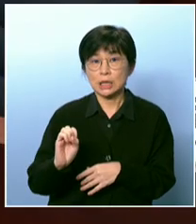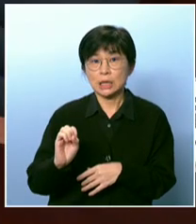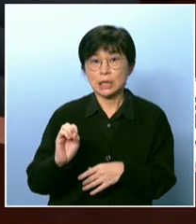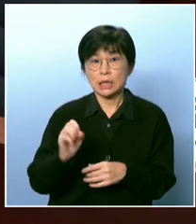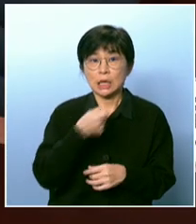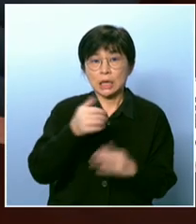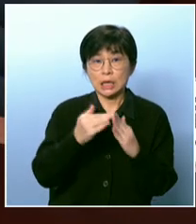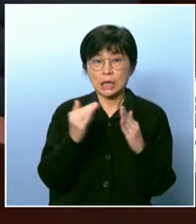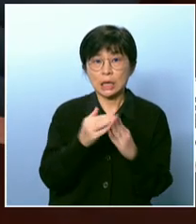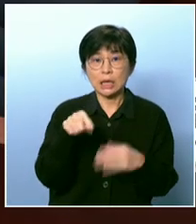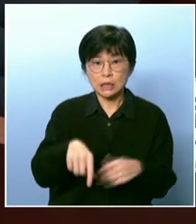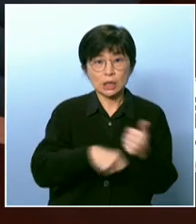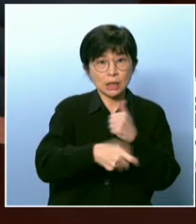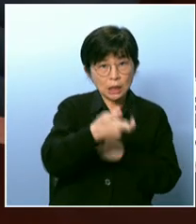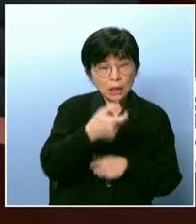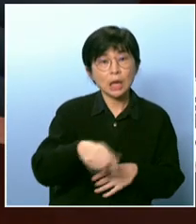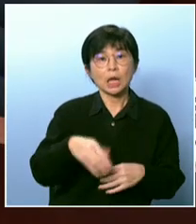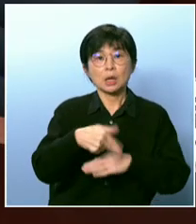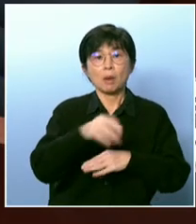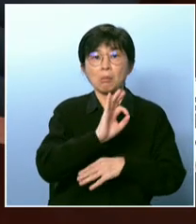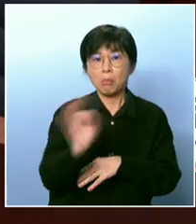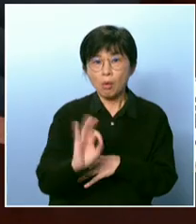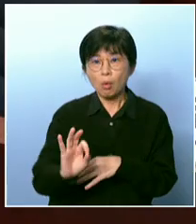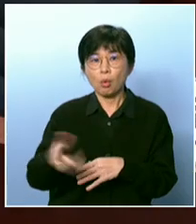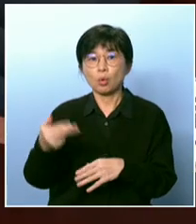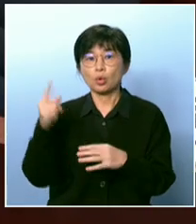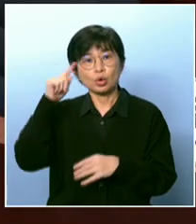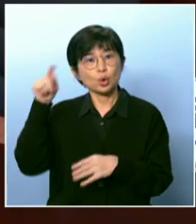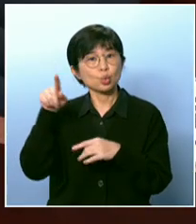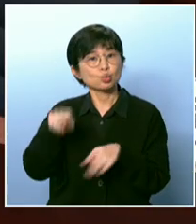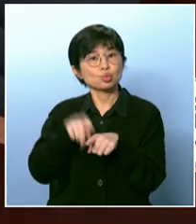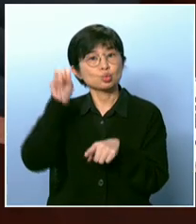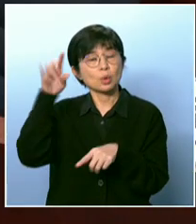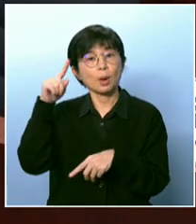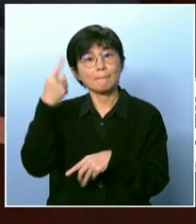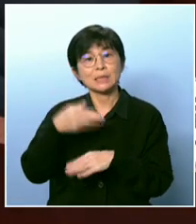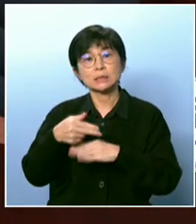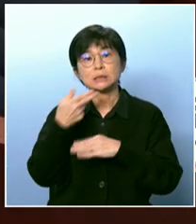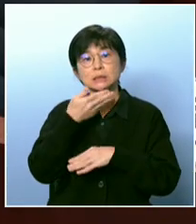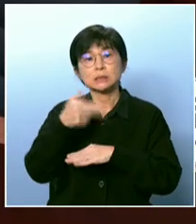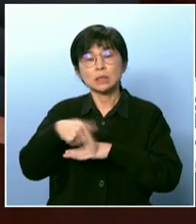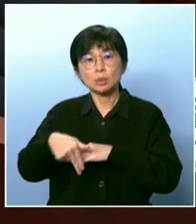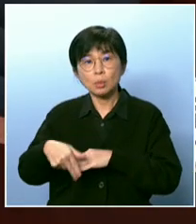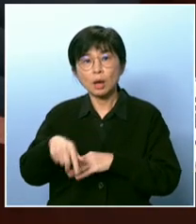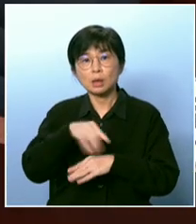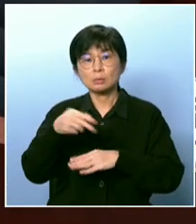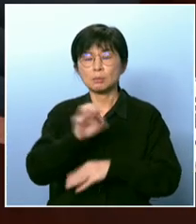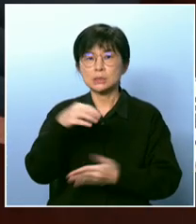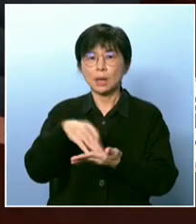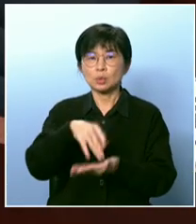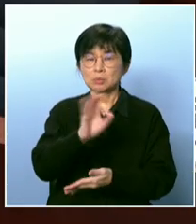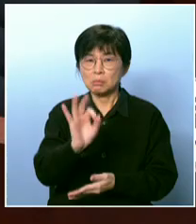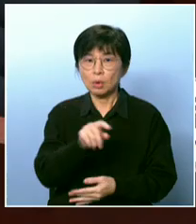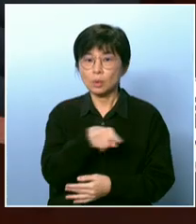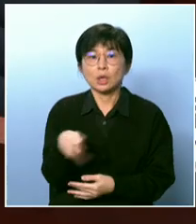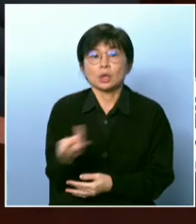intergenerational poverty? And according to a survey, over 70% of the grassroots families did not participate in the initiatives, the Child Development